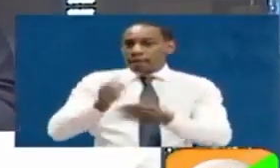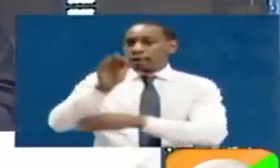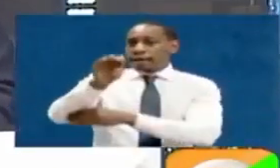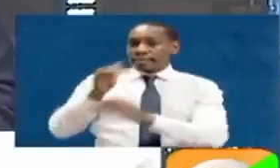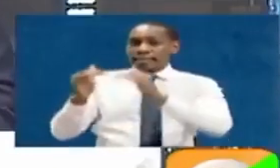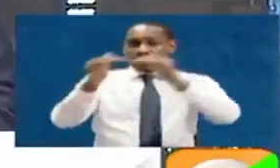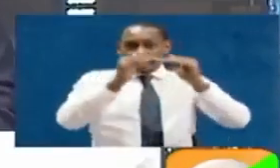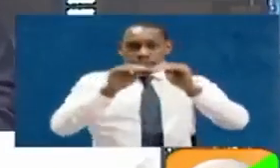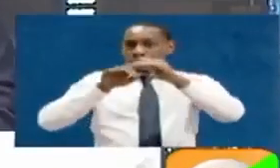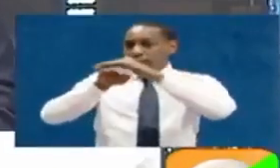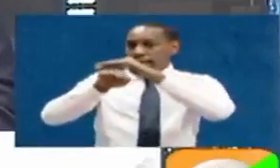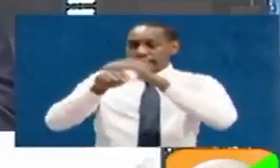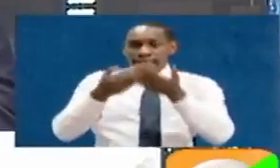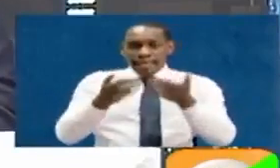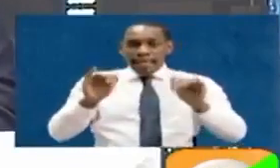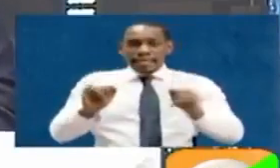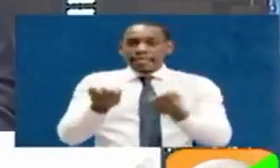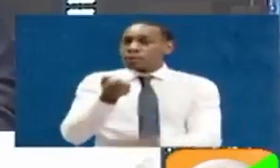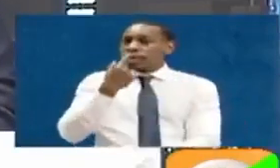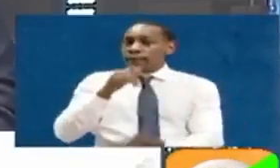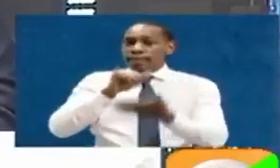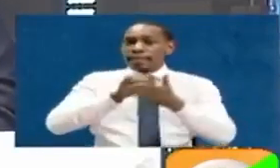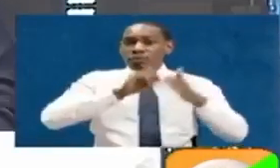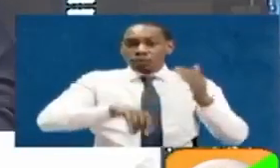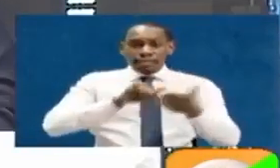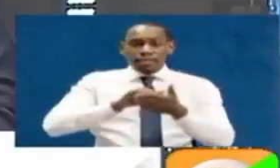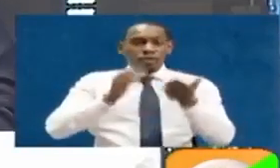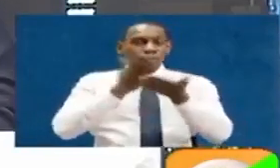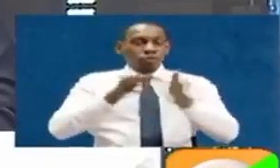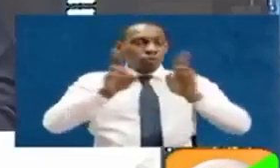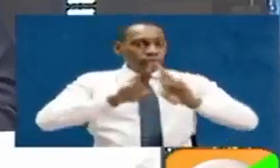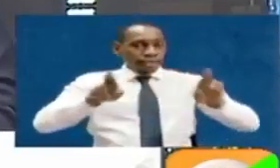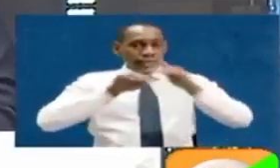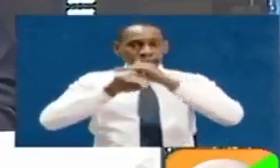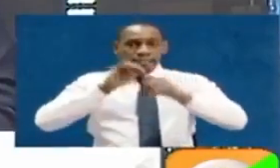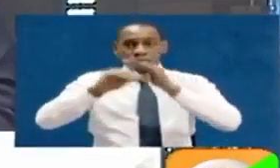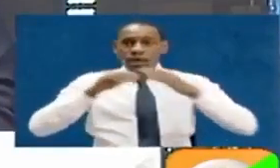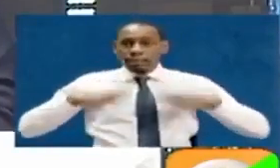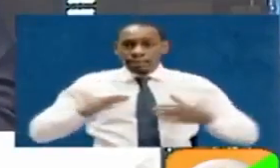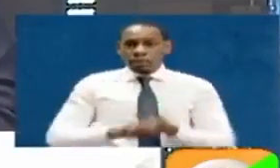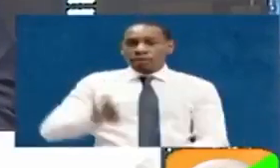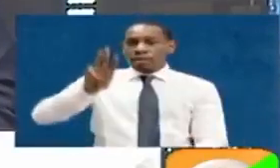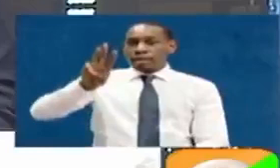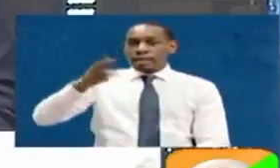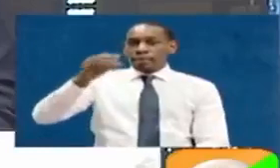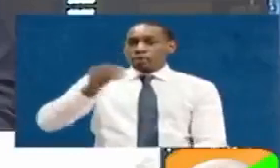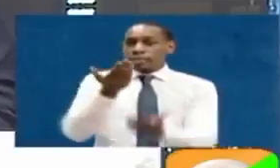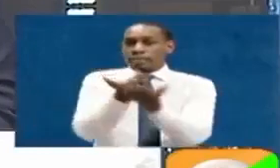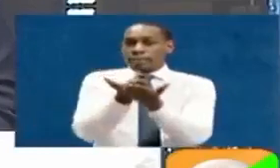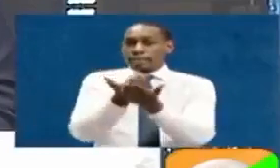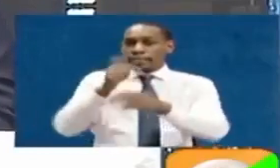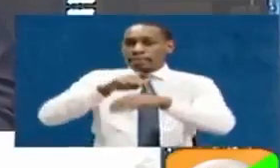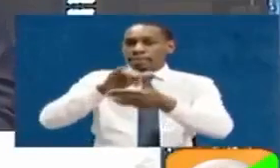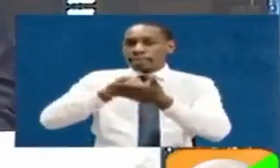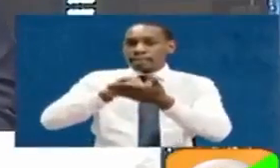calling for equitable access to any new vaccines to ensure they're available to everyone. The WHO plea came at a